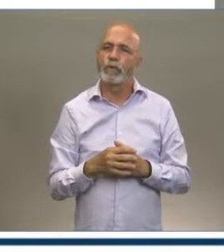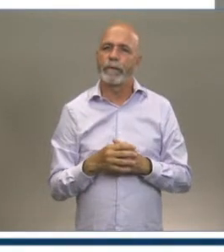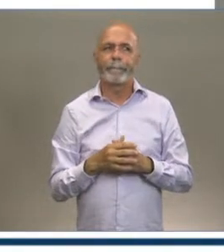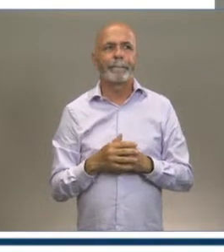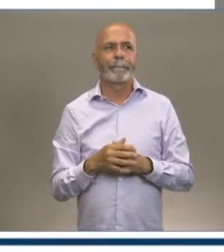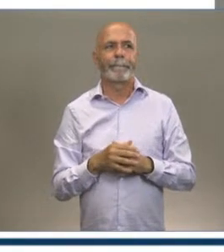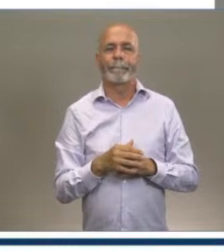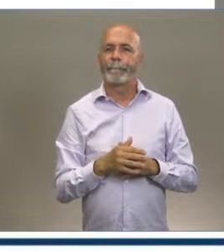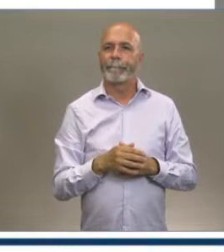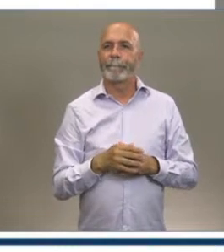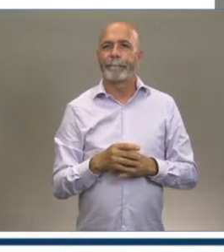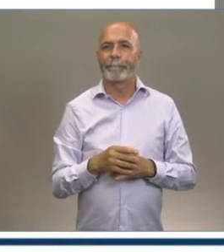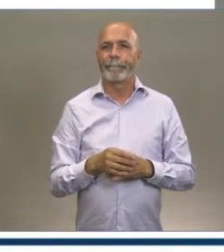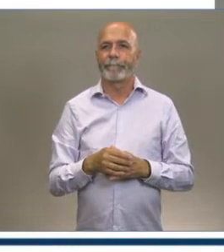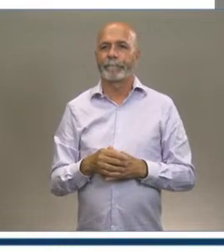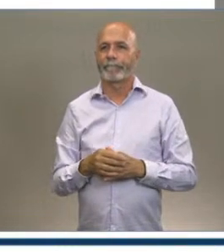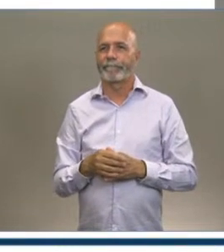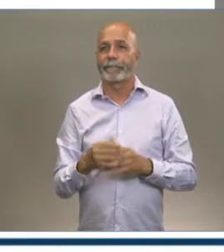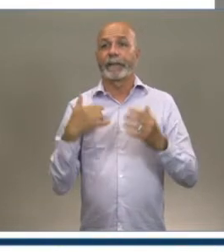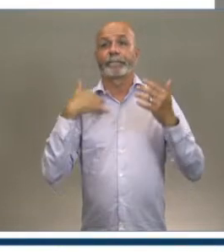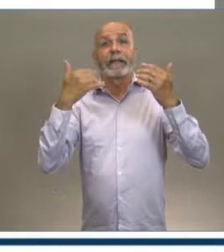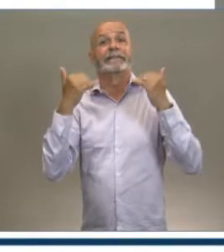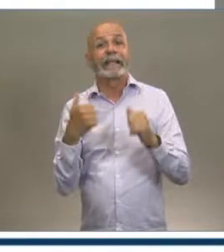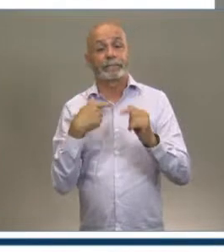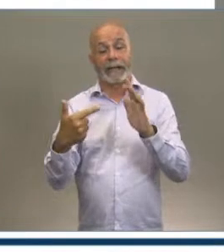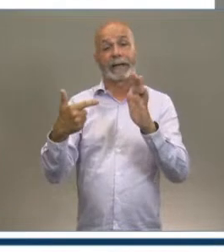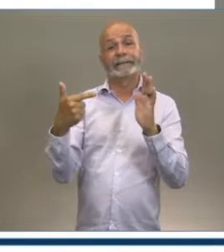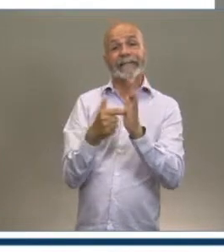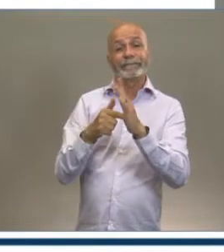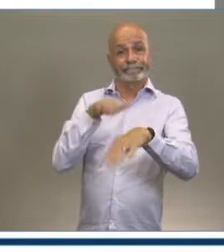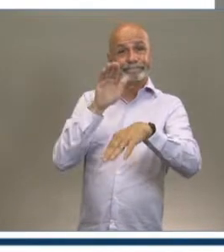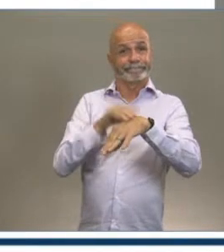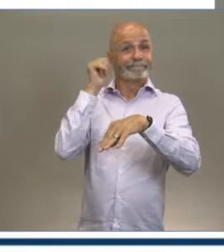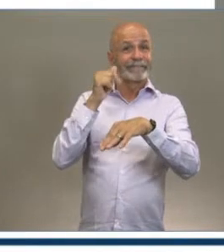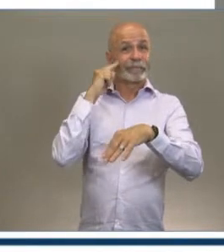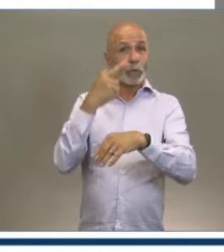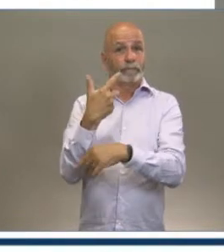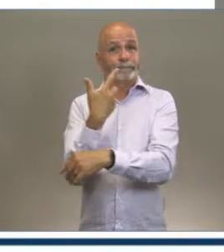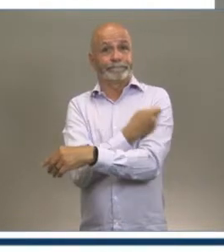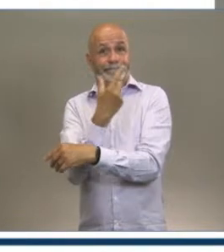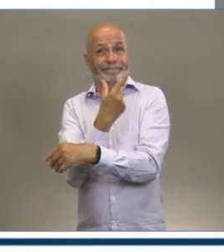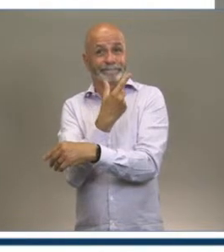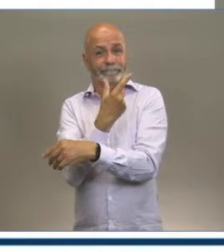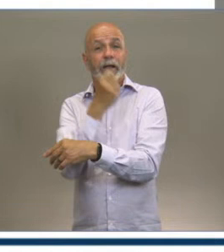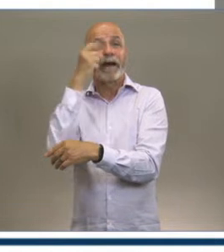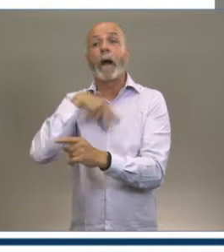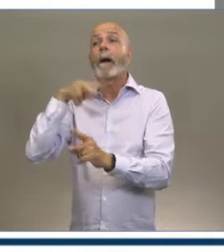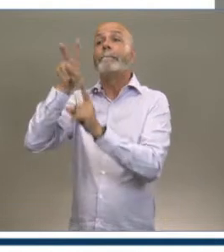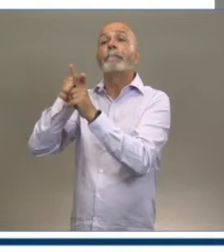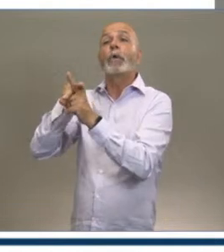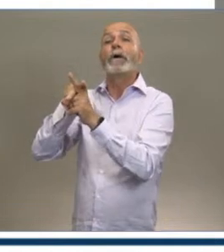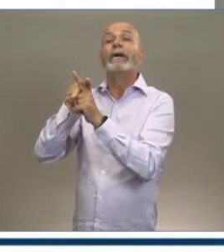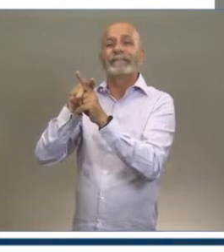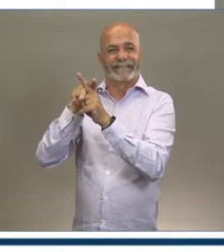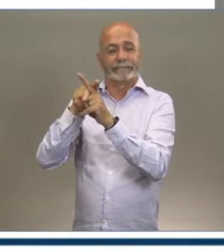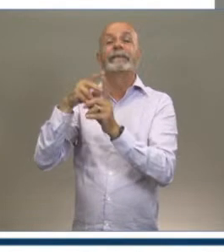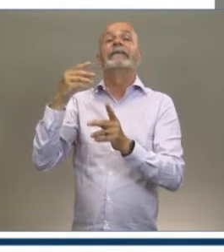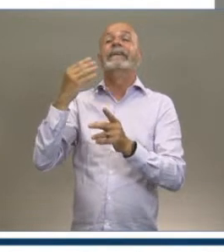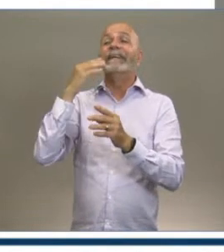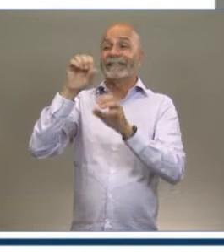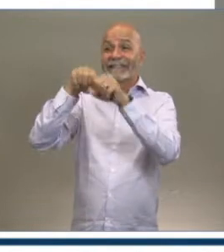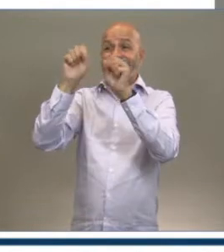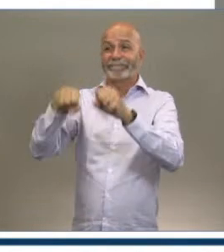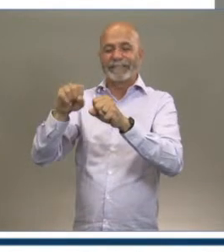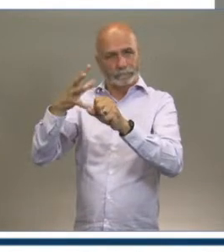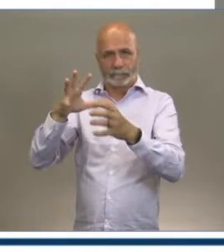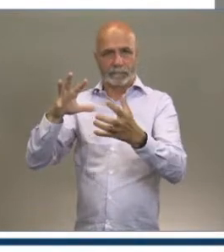Invitations to Nova Scotians to reschedule second doses has created some strain on the booking system. The phone line has been very busy and